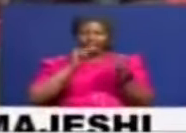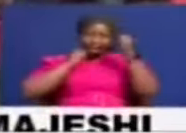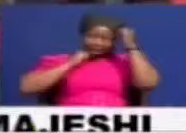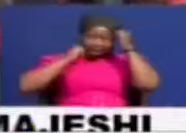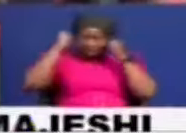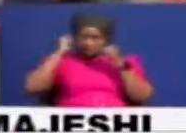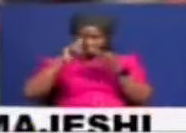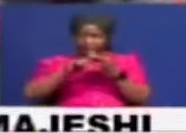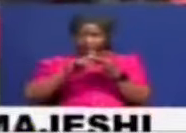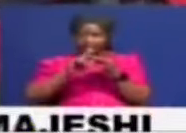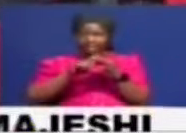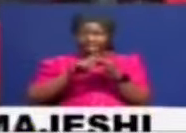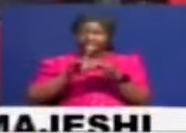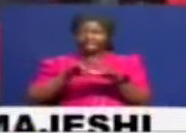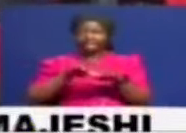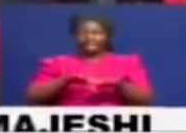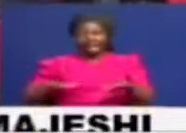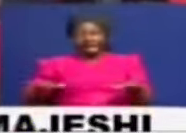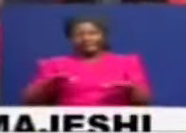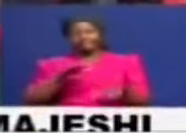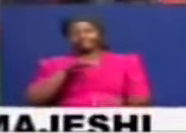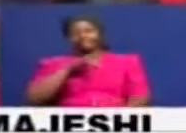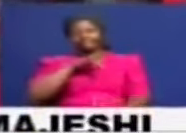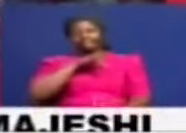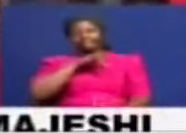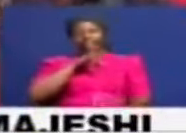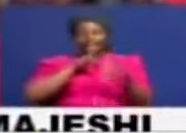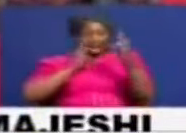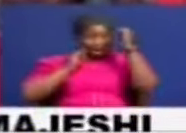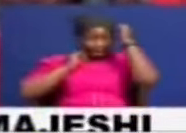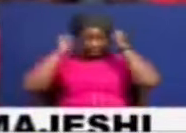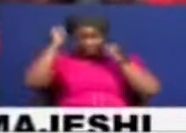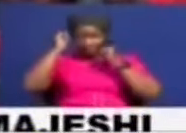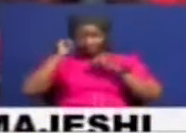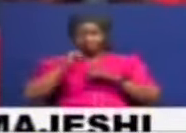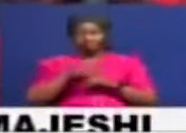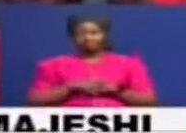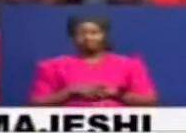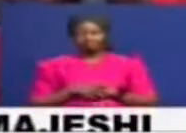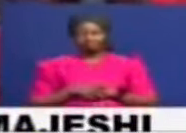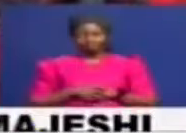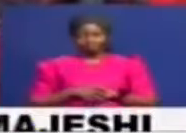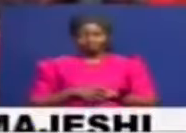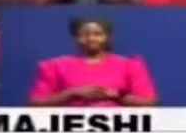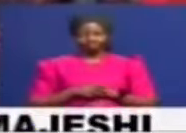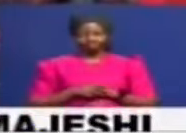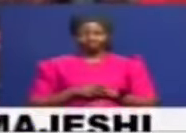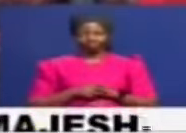Thank you.